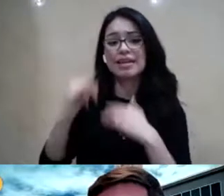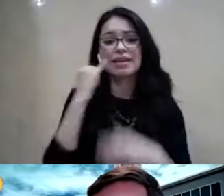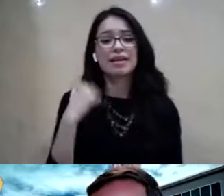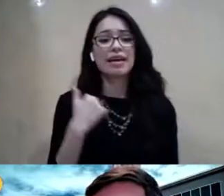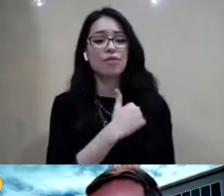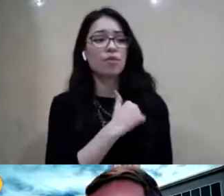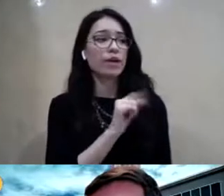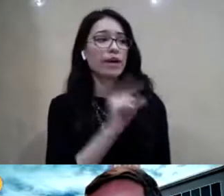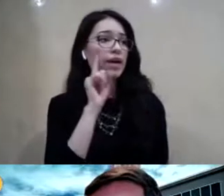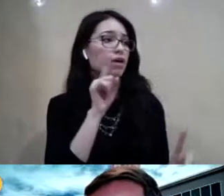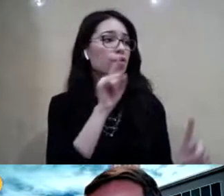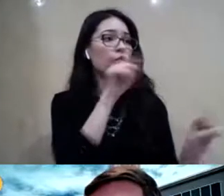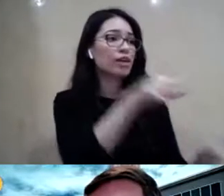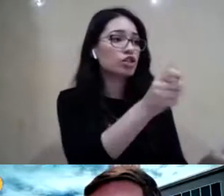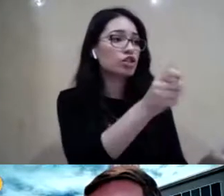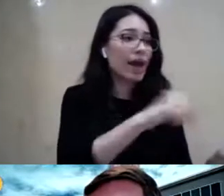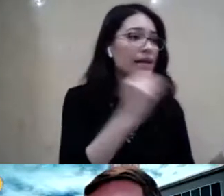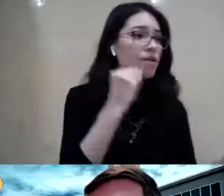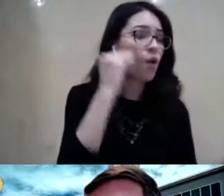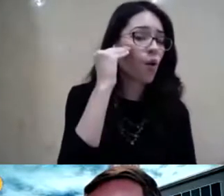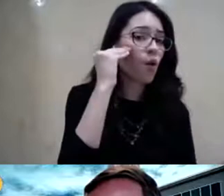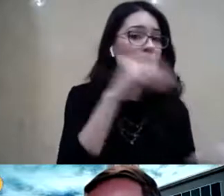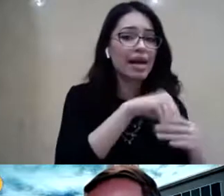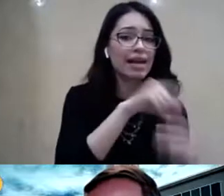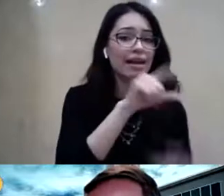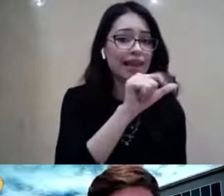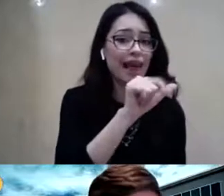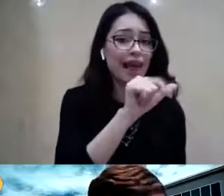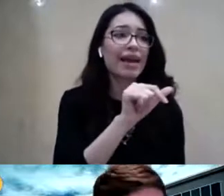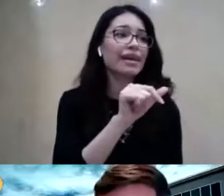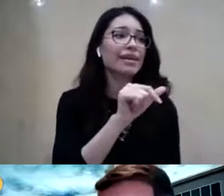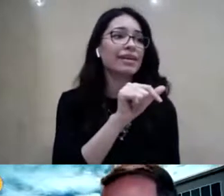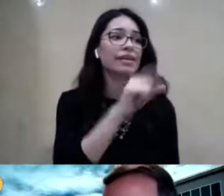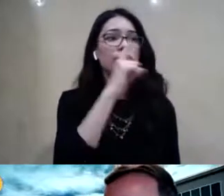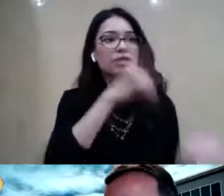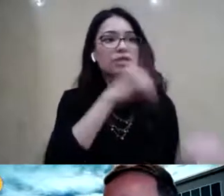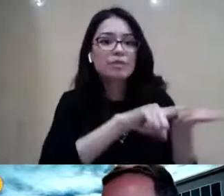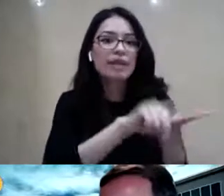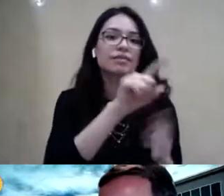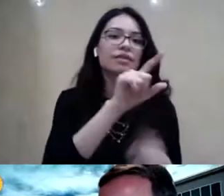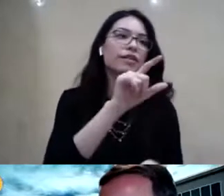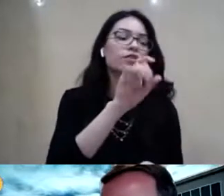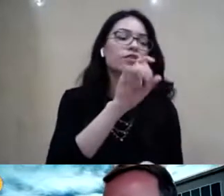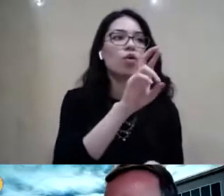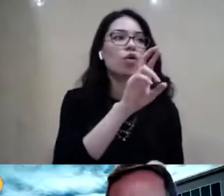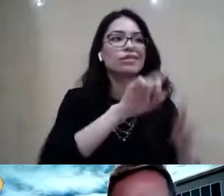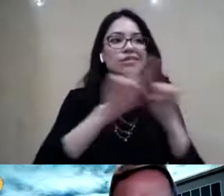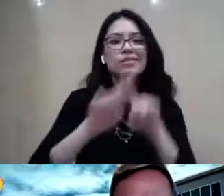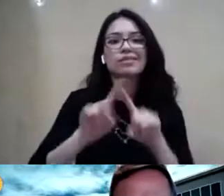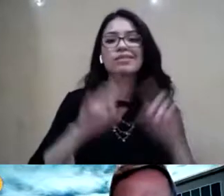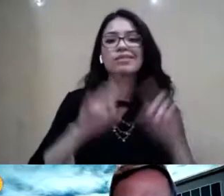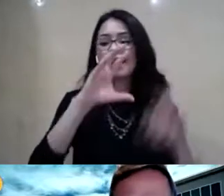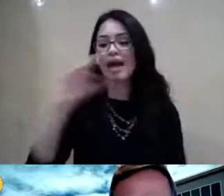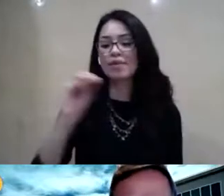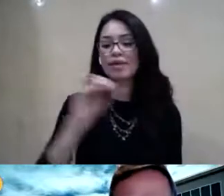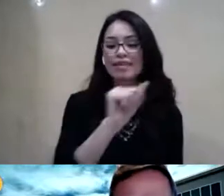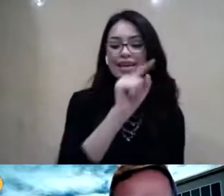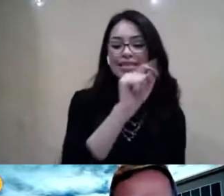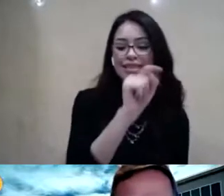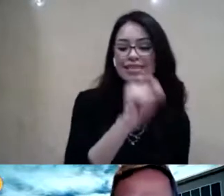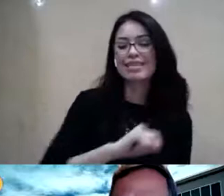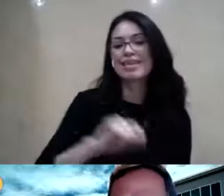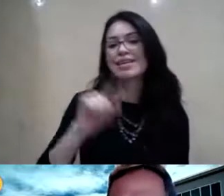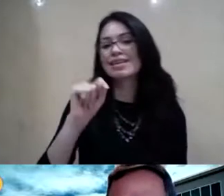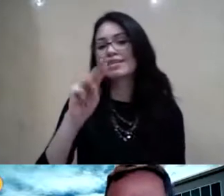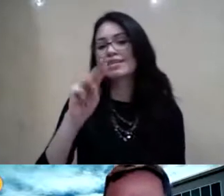a residence, whatever it might be, whether it's Spectrum, AT&T, Verizon, T-Mobile, they each have a map of their digital